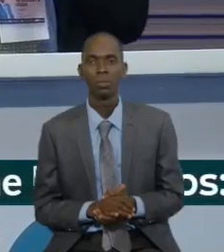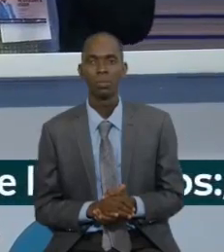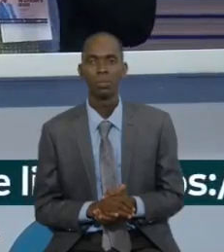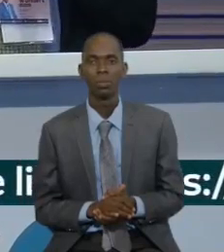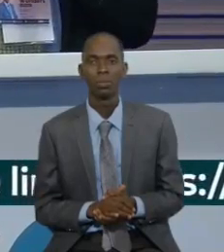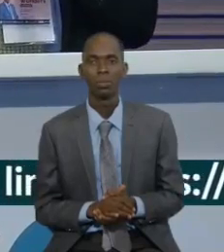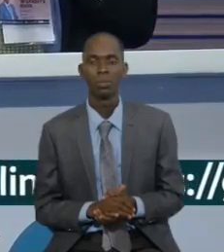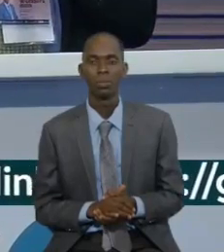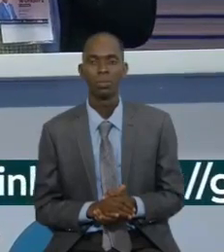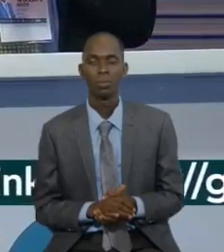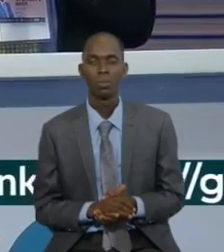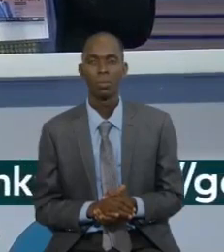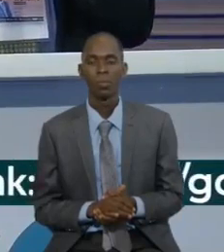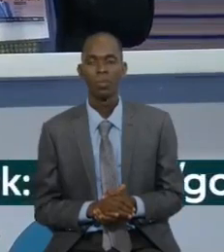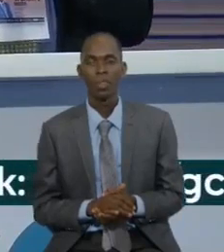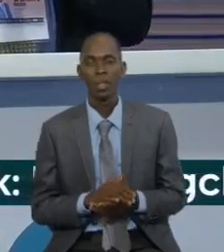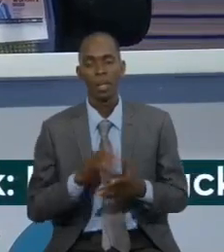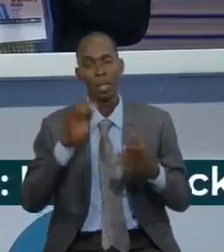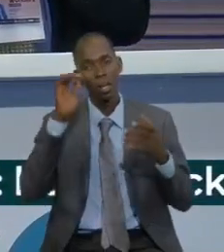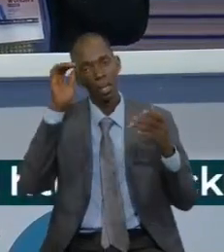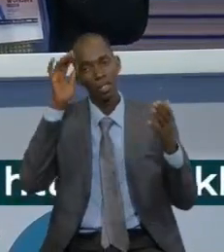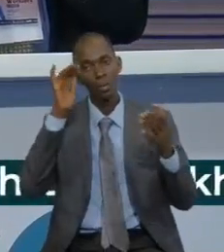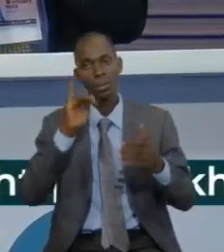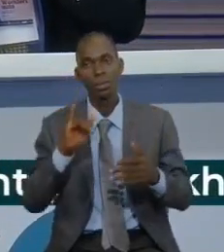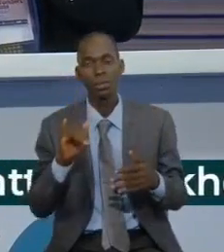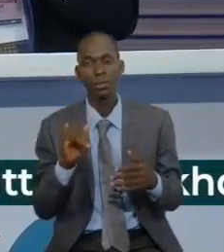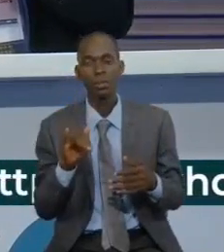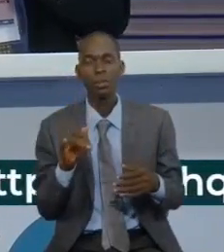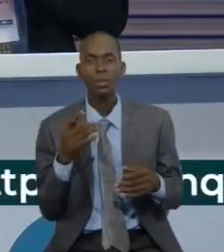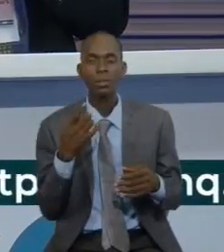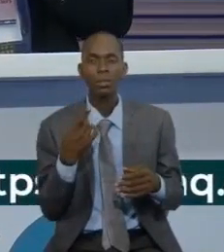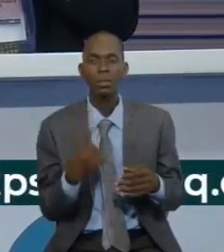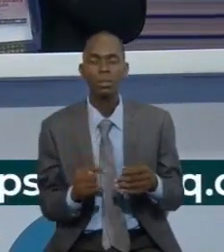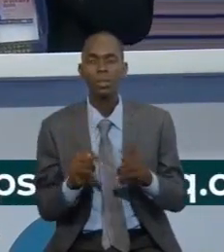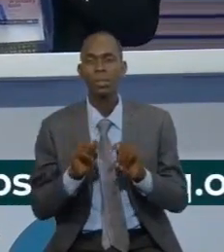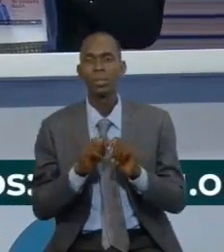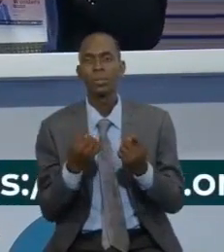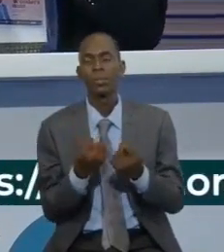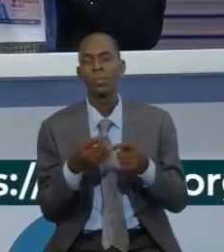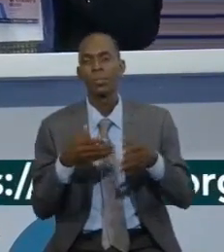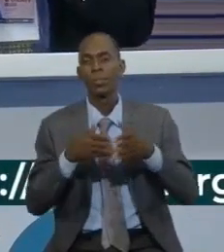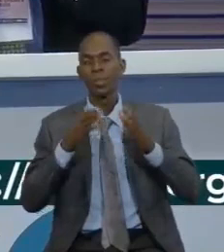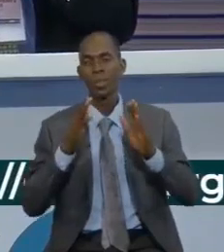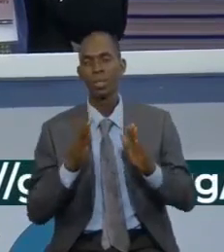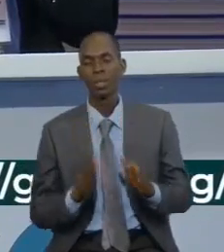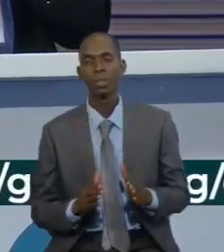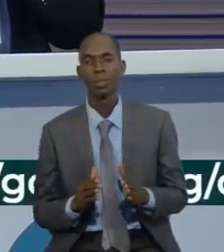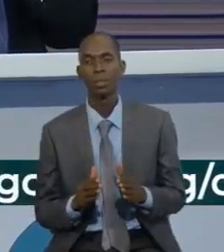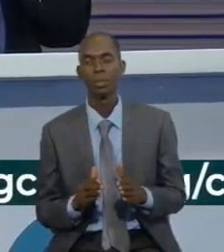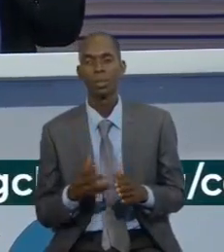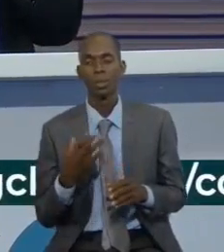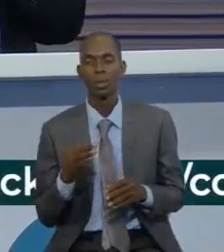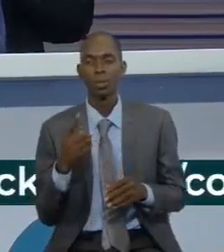We are expecting the team leader of the counselors on my right. If you're true, can